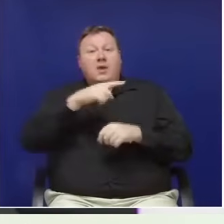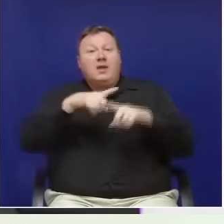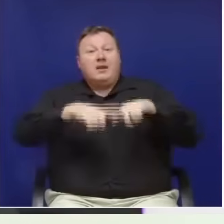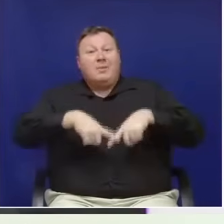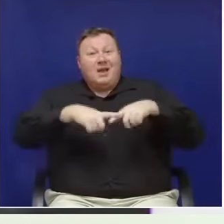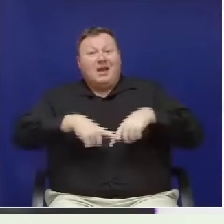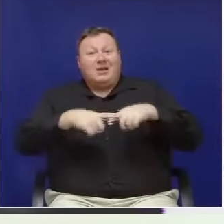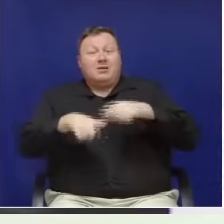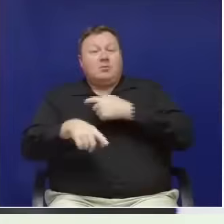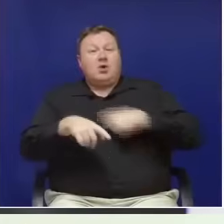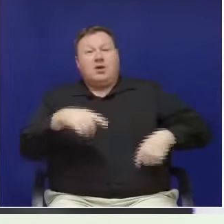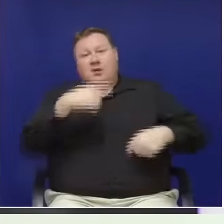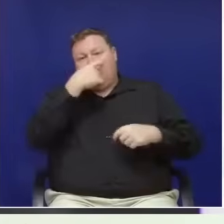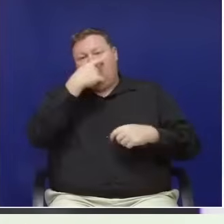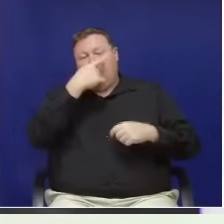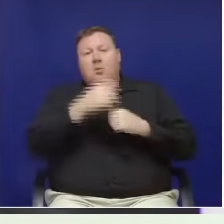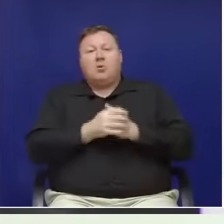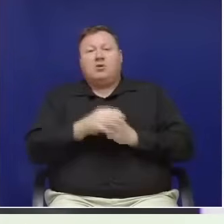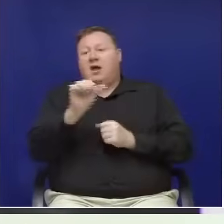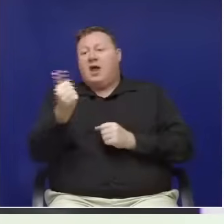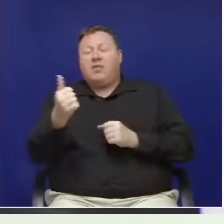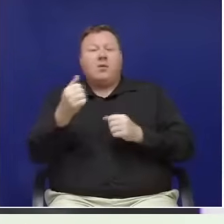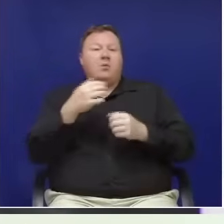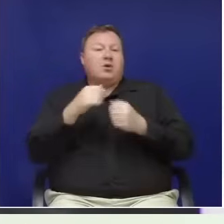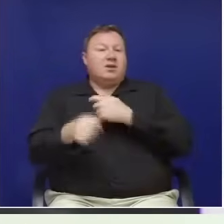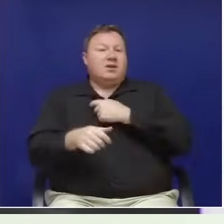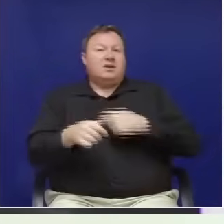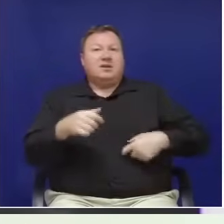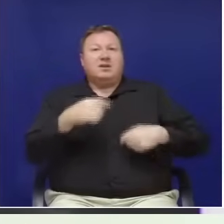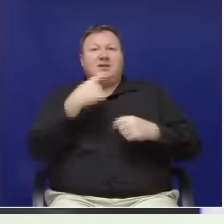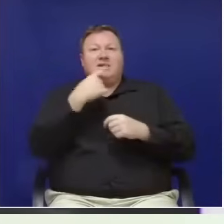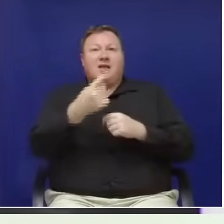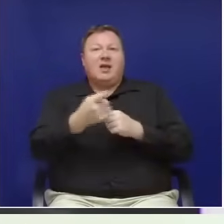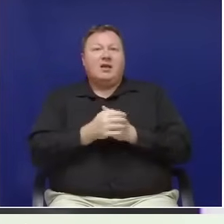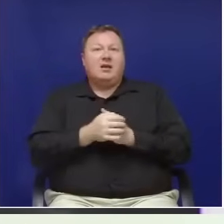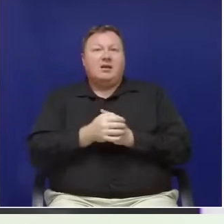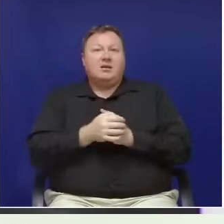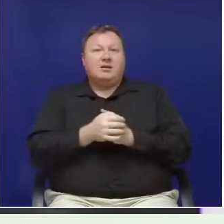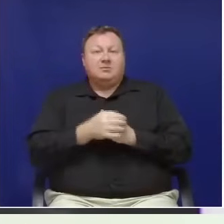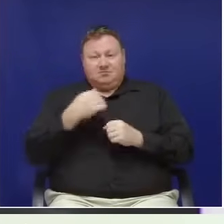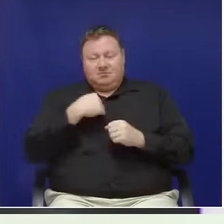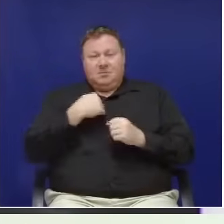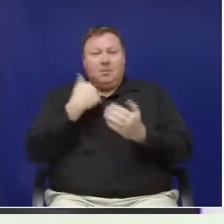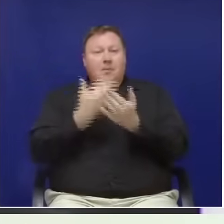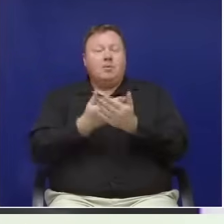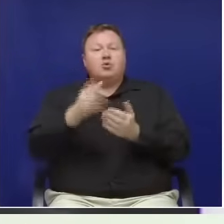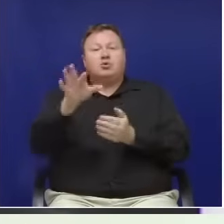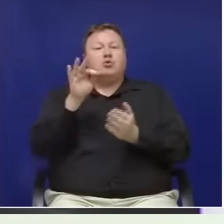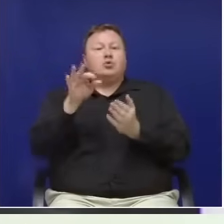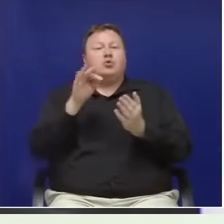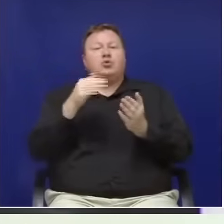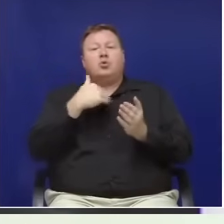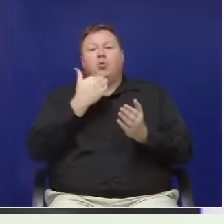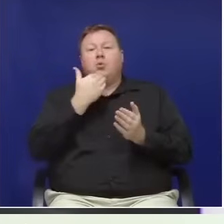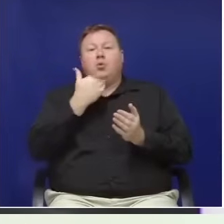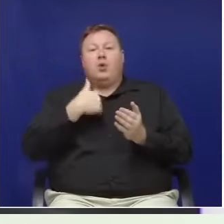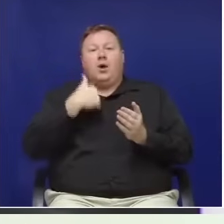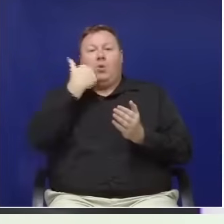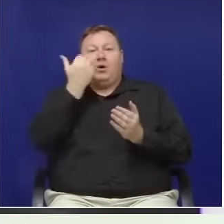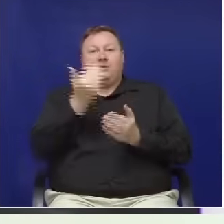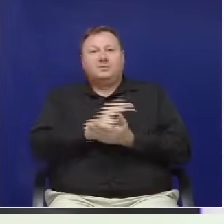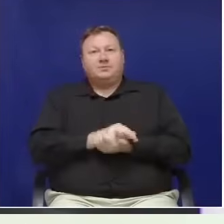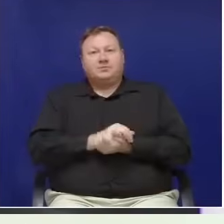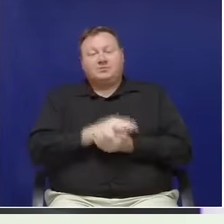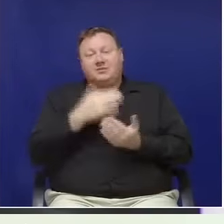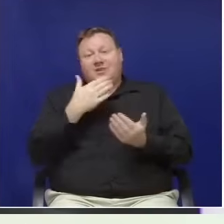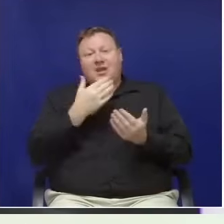Another president could come in and really say, it is my provide to choose whom I like. So can I suggest,